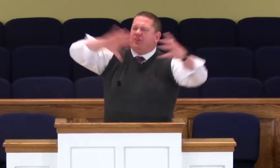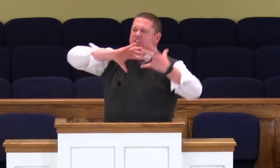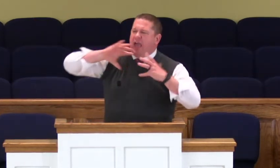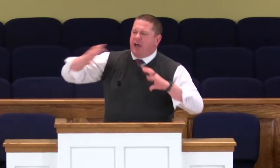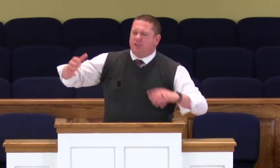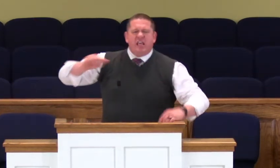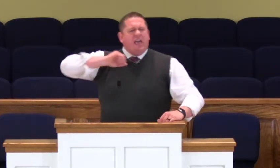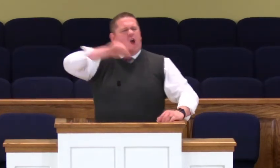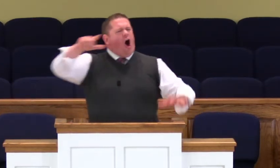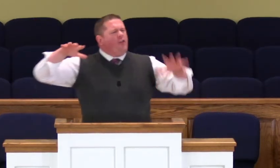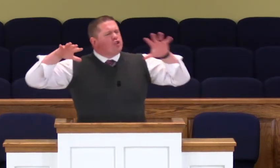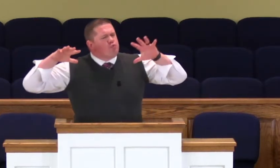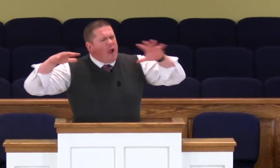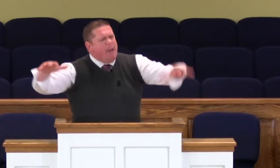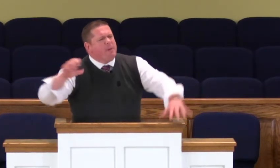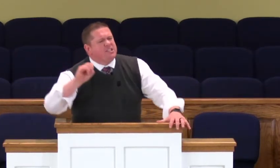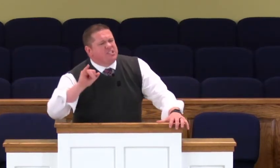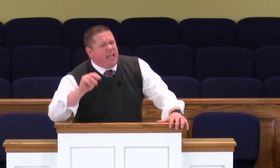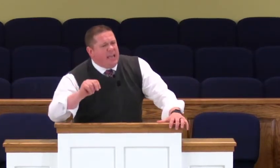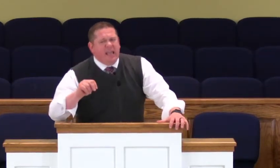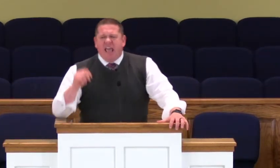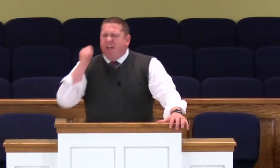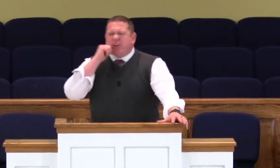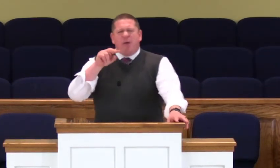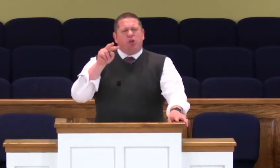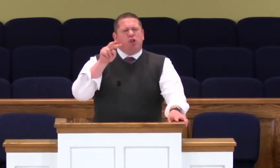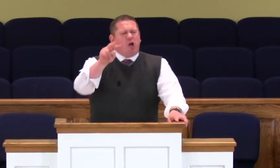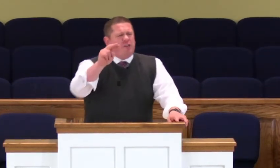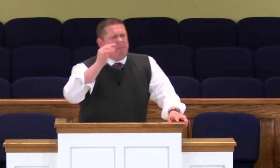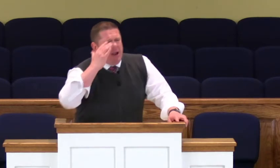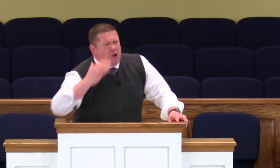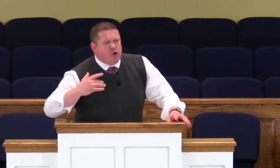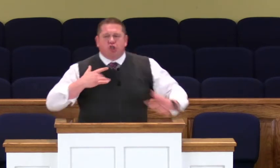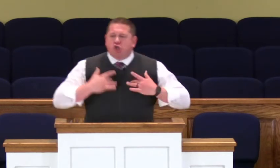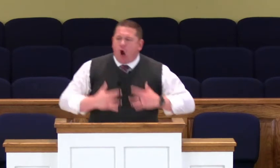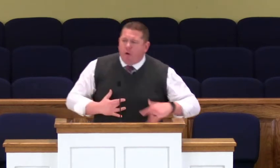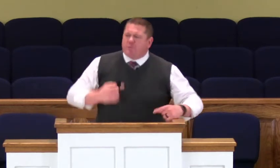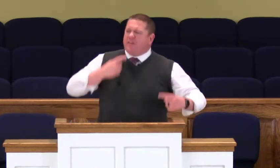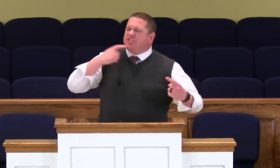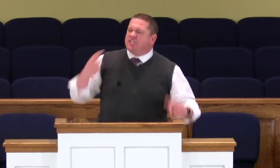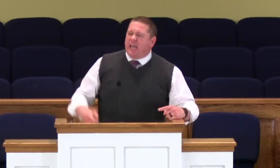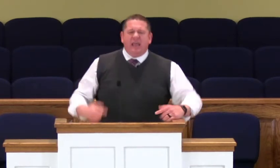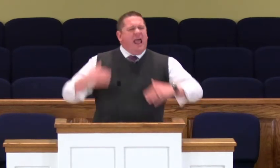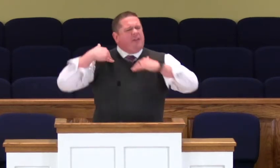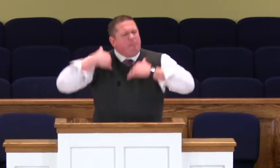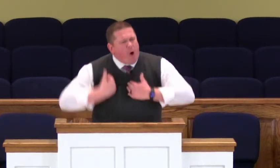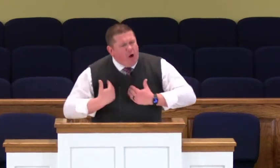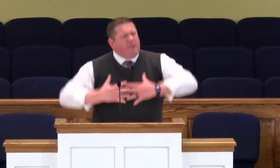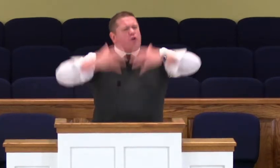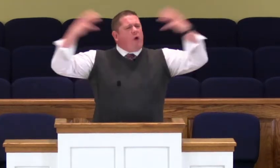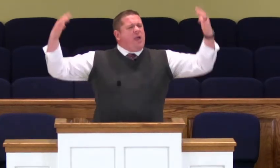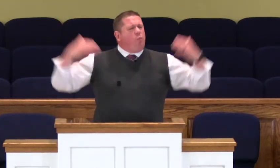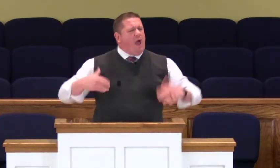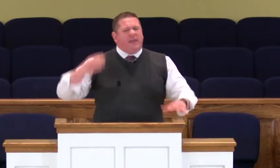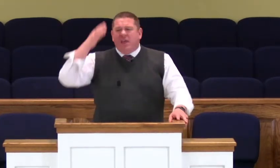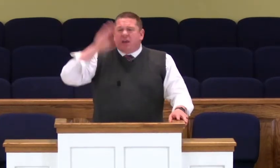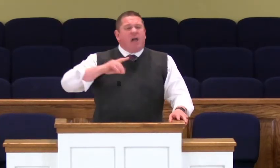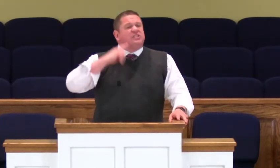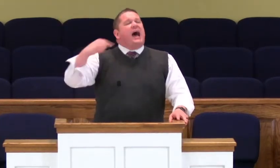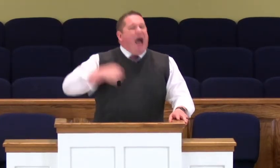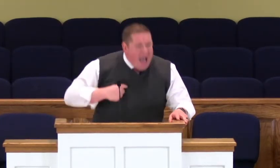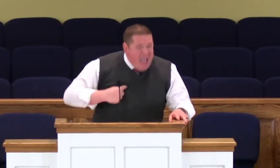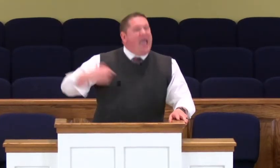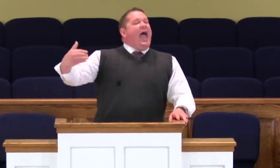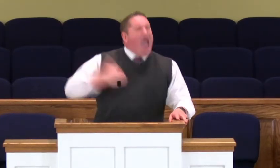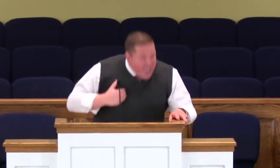all of this chaos and all this rampant sin, every day when you look in the mirror and you're discouraged by the sin and the burden and the great weight, God